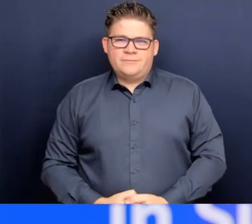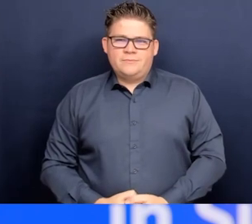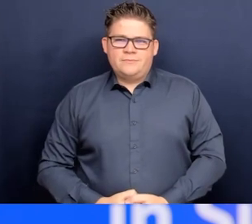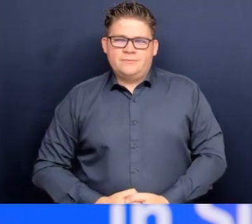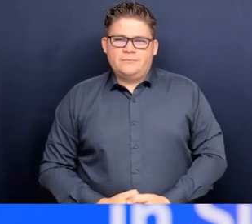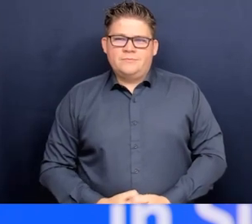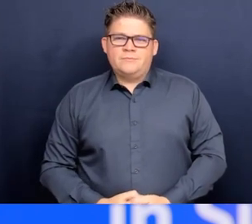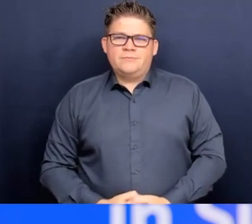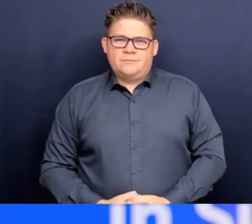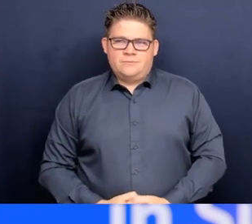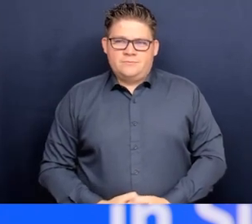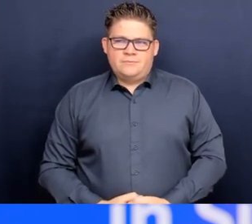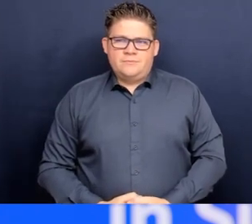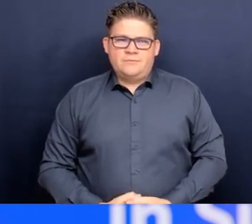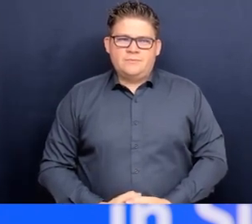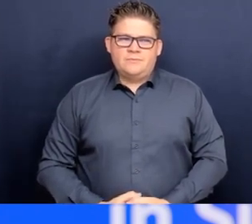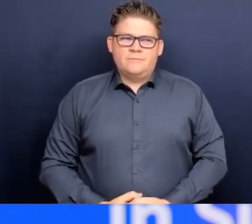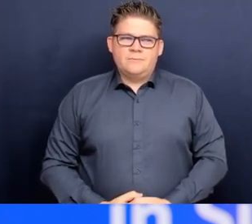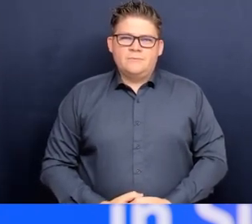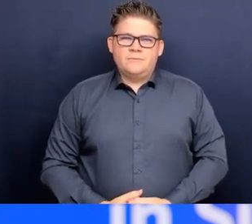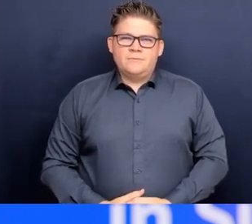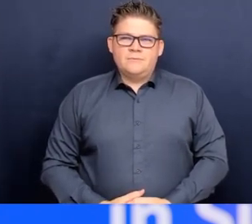together. Thank you, everyone.